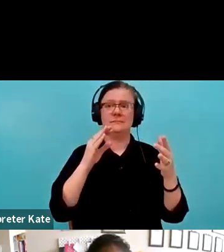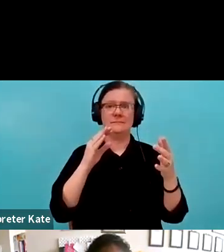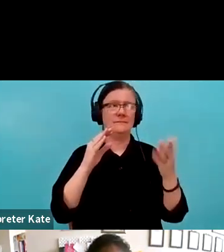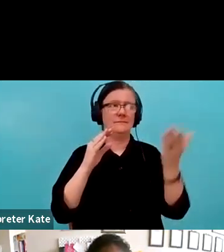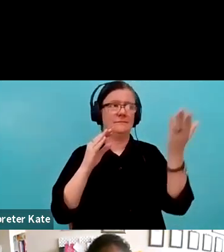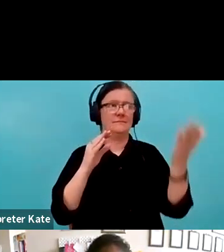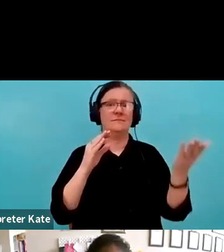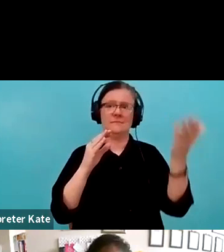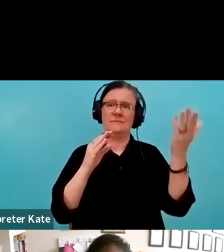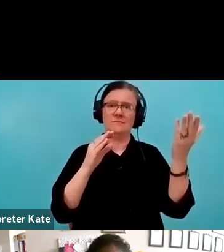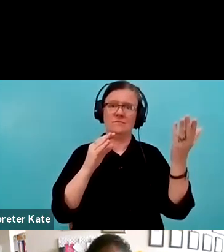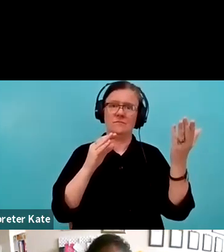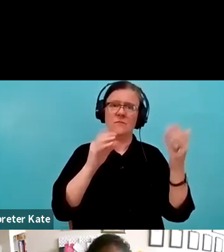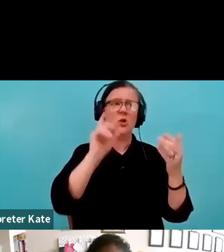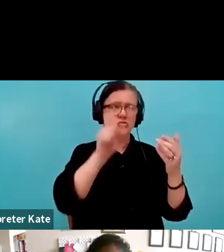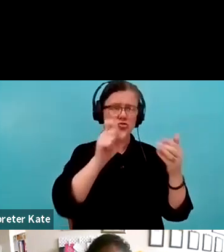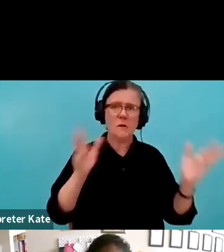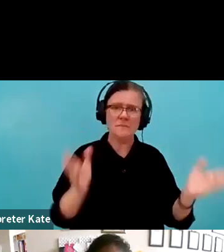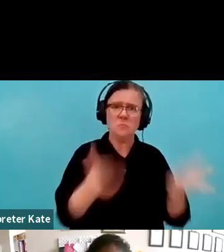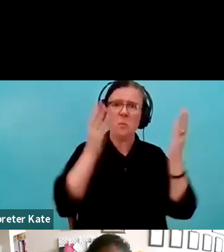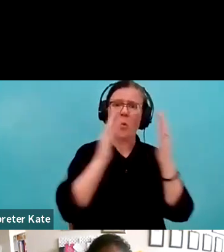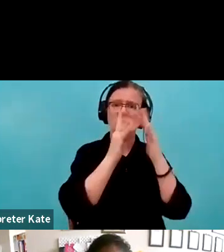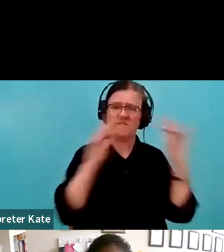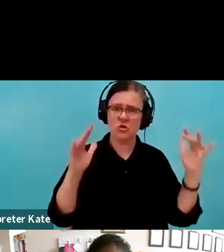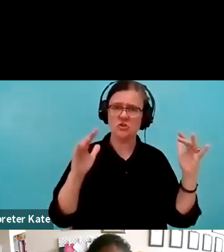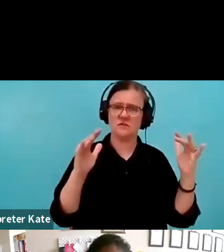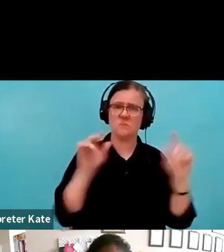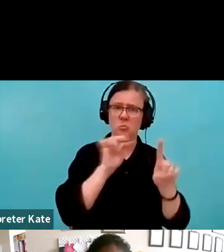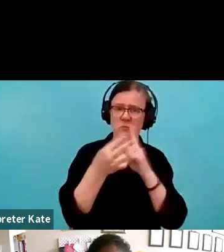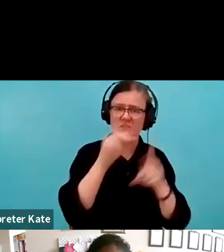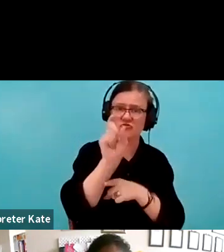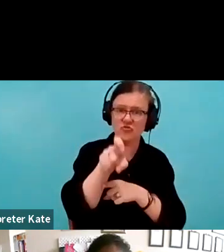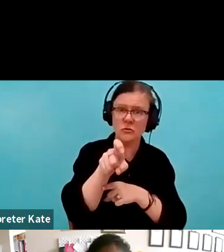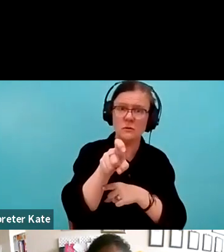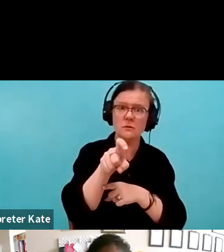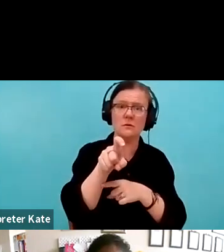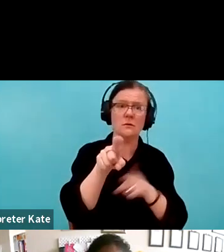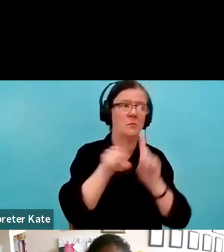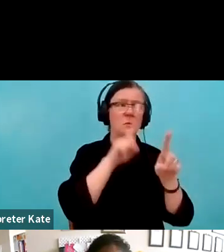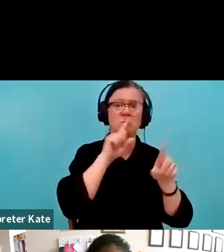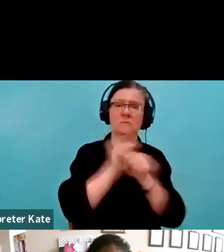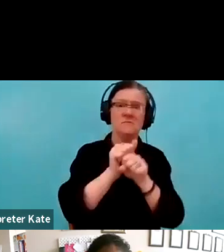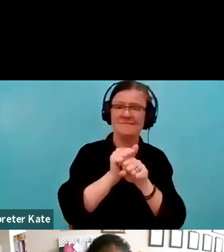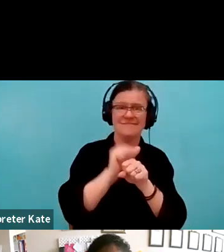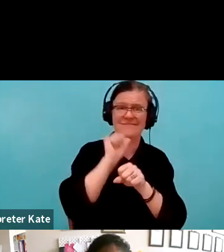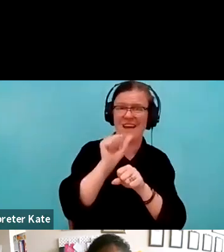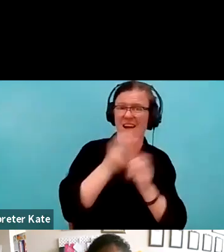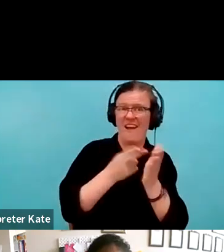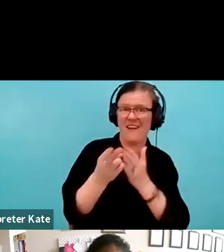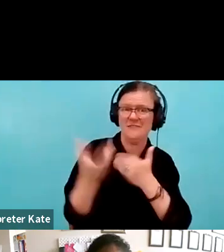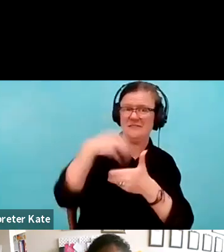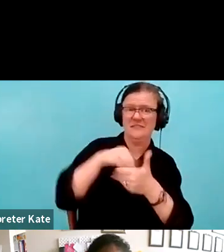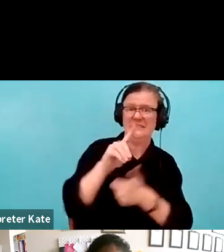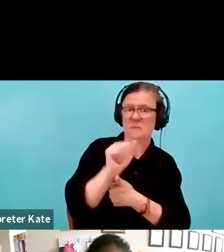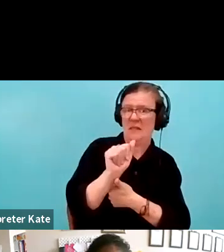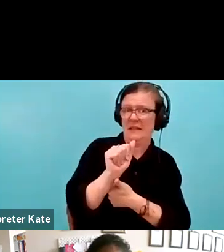exist to promote diverse perspectives, but until recently had not really included disability in their definition of